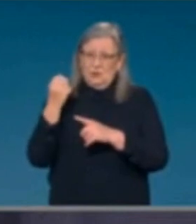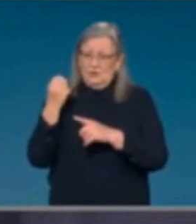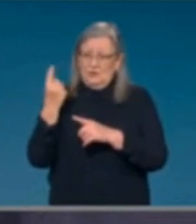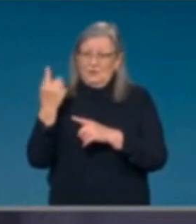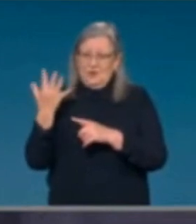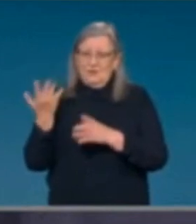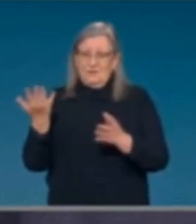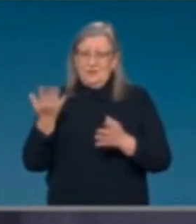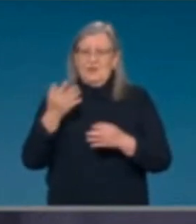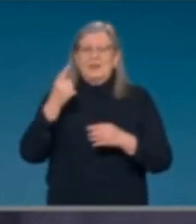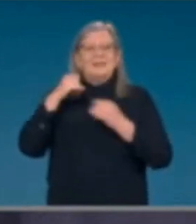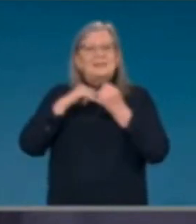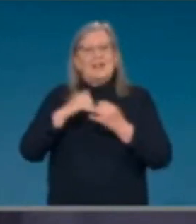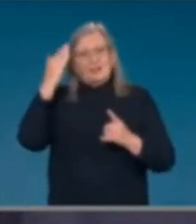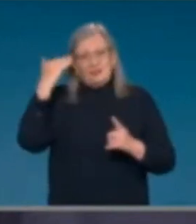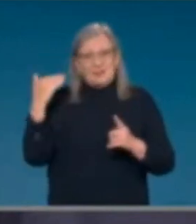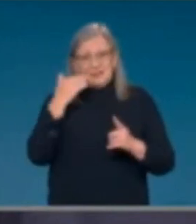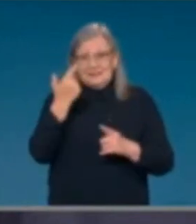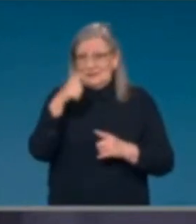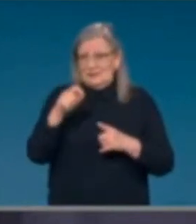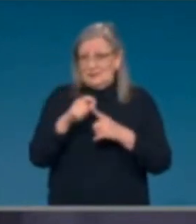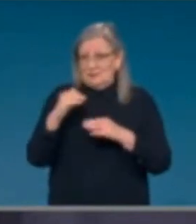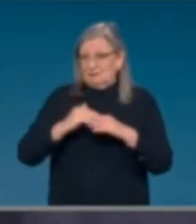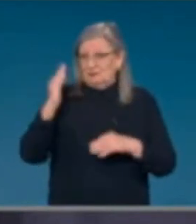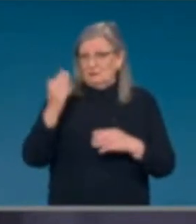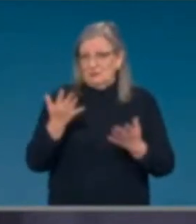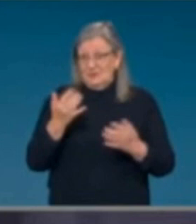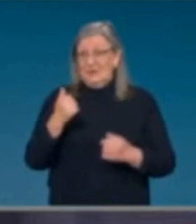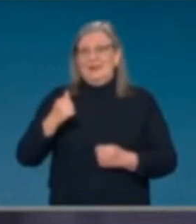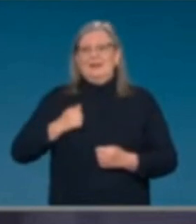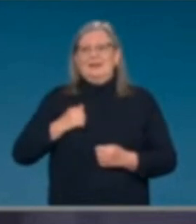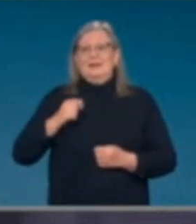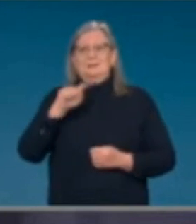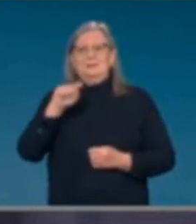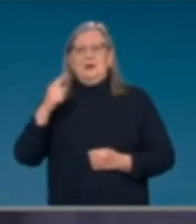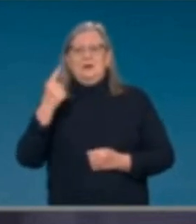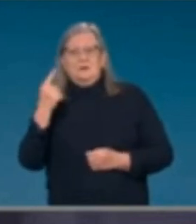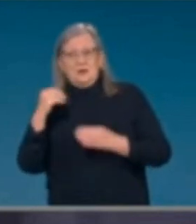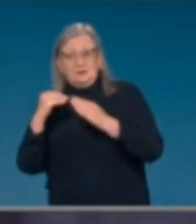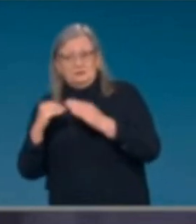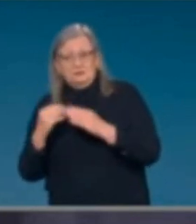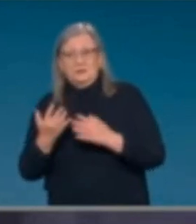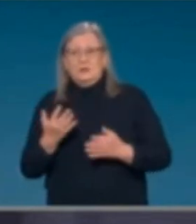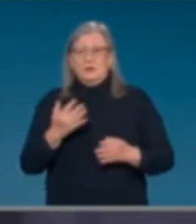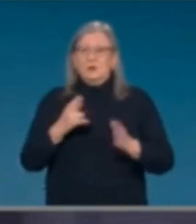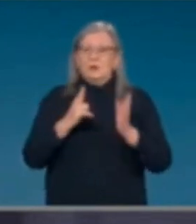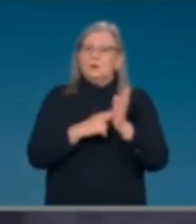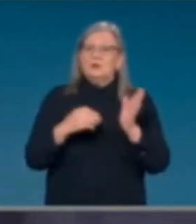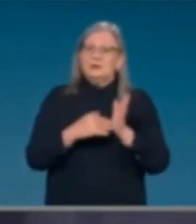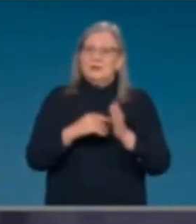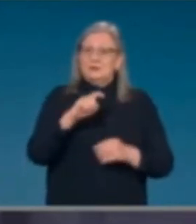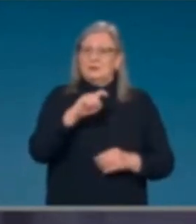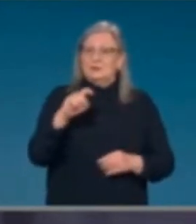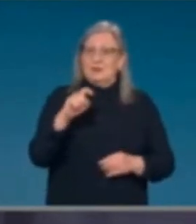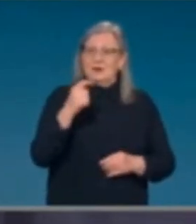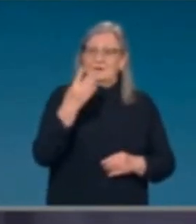30% increase, Canada is a -1% decrease since 2005, New Zealand -4%, you have Japan and the